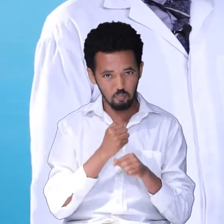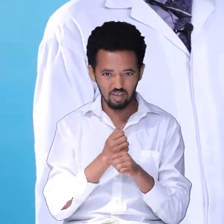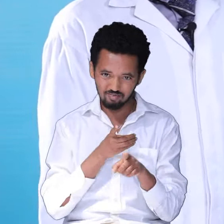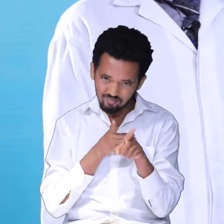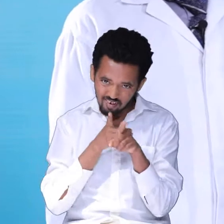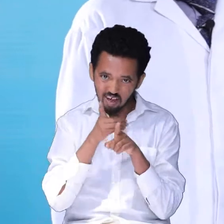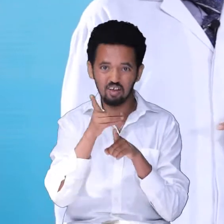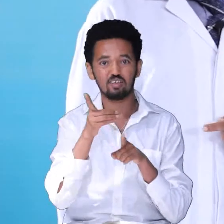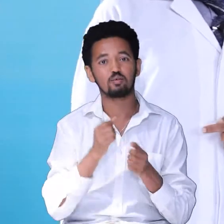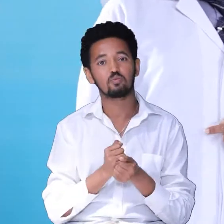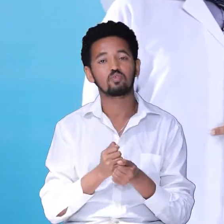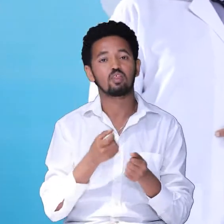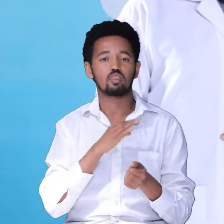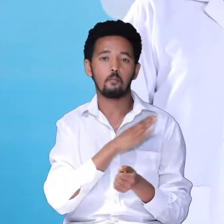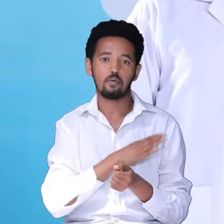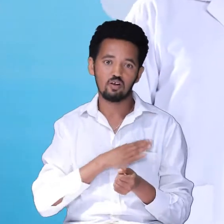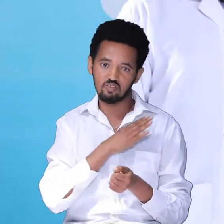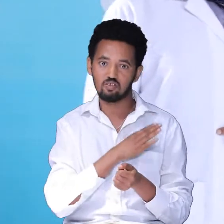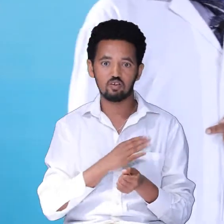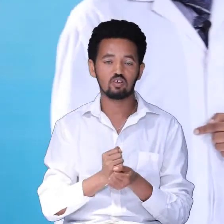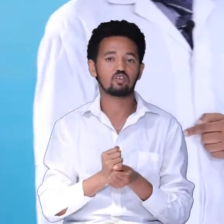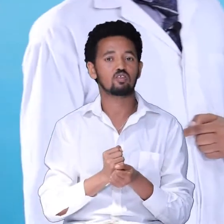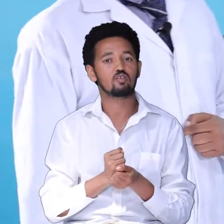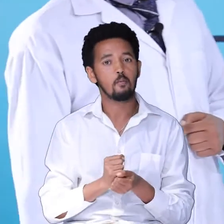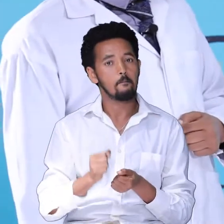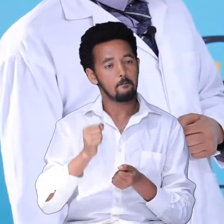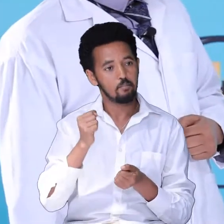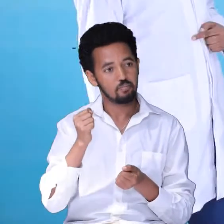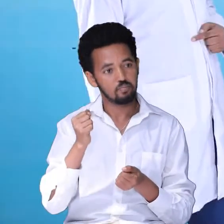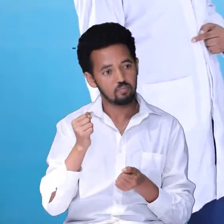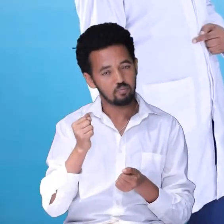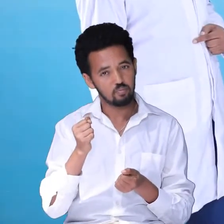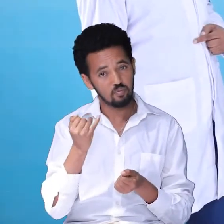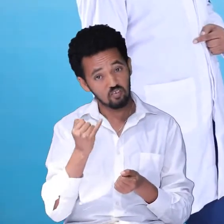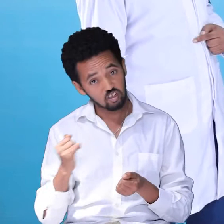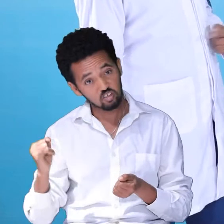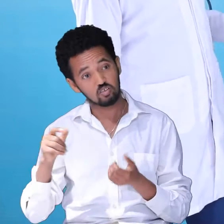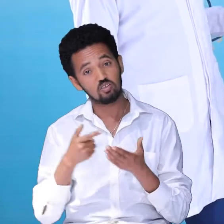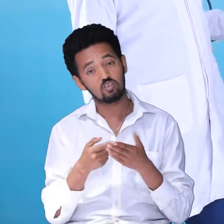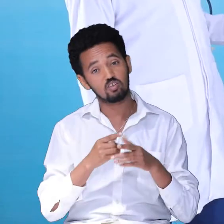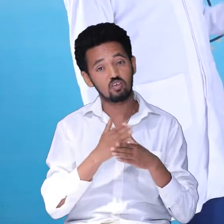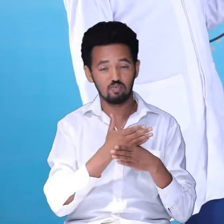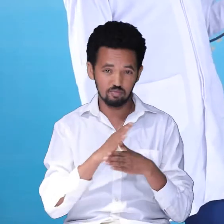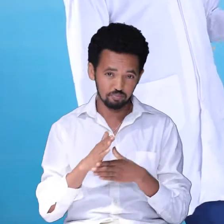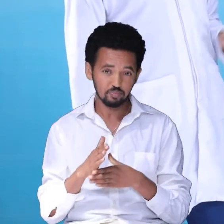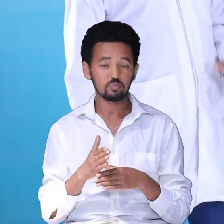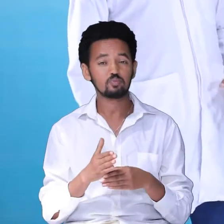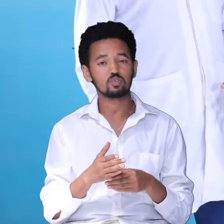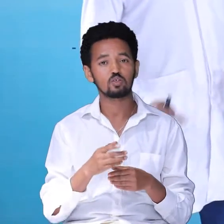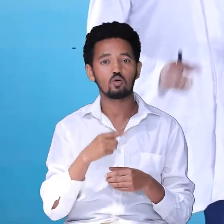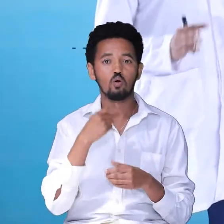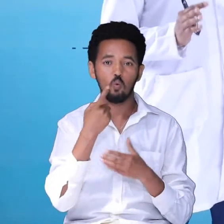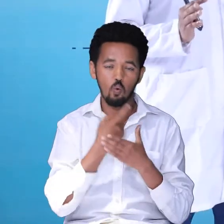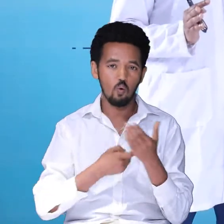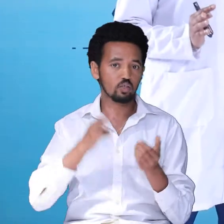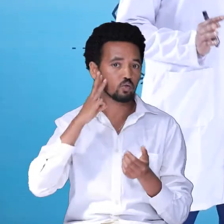attack upon the British Isles. The British Isles in the different provinces of Europe. So, what was